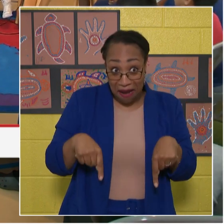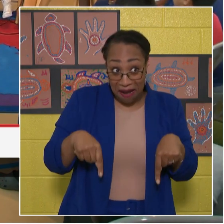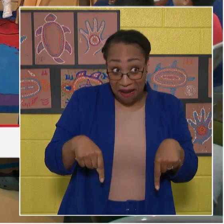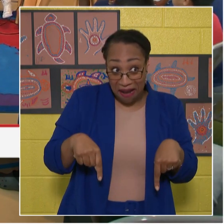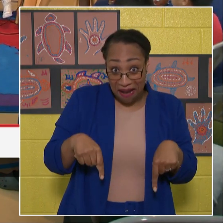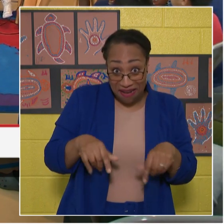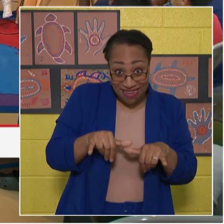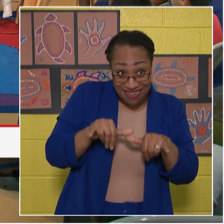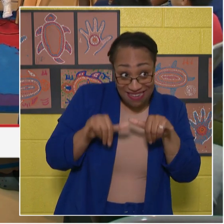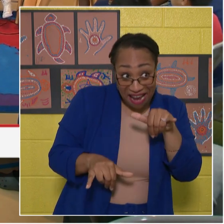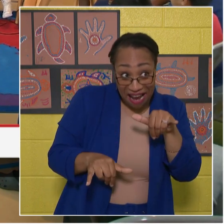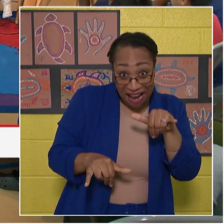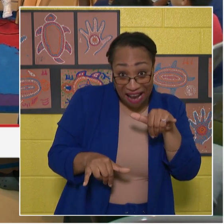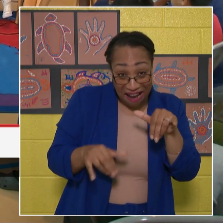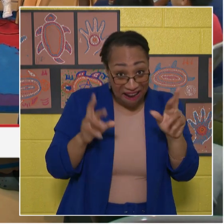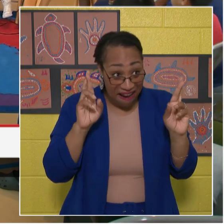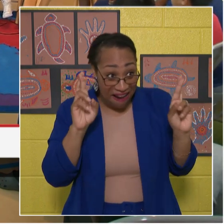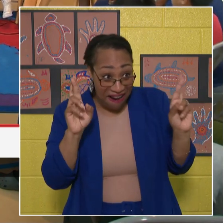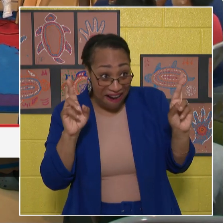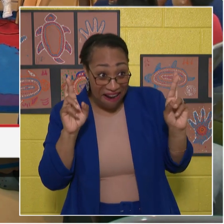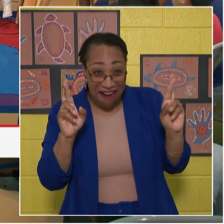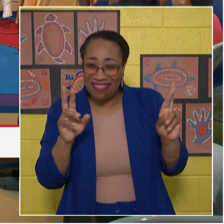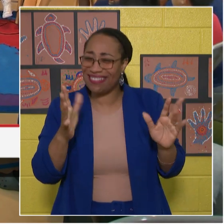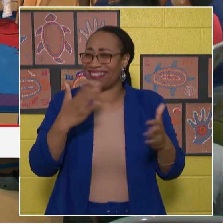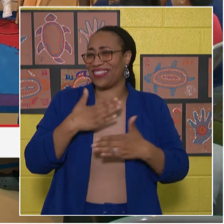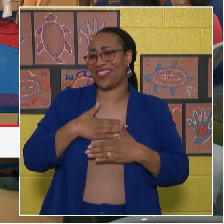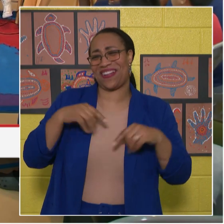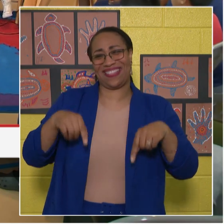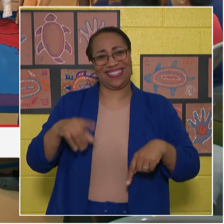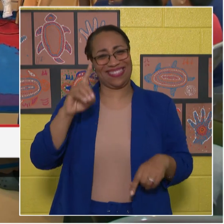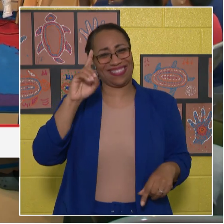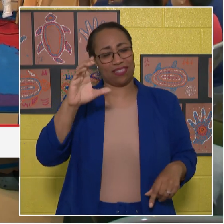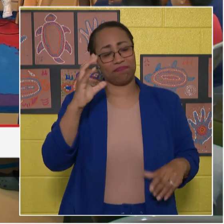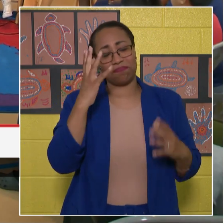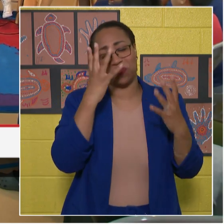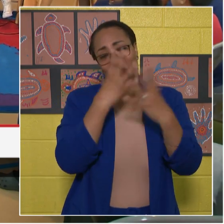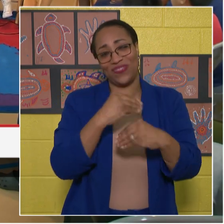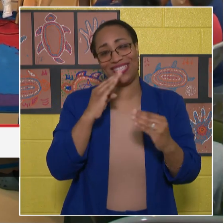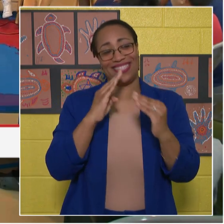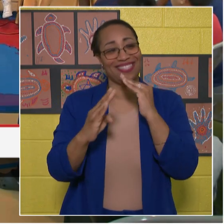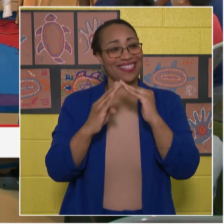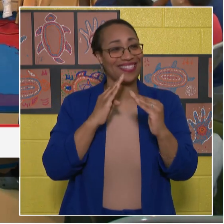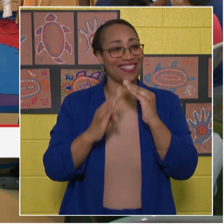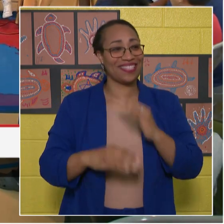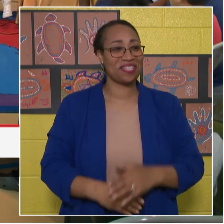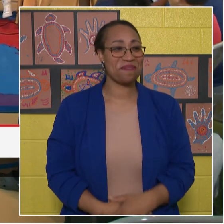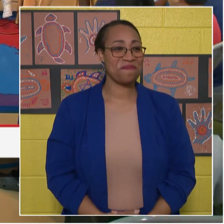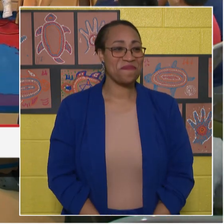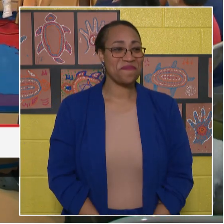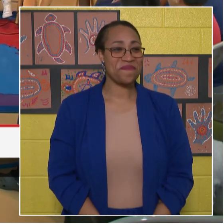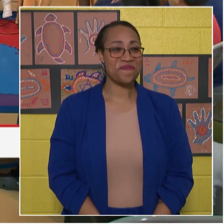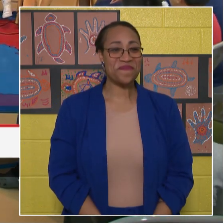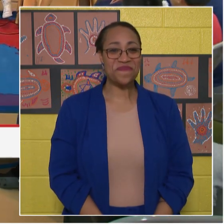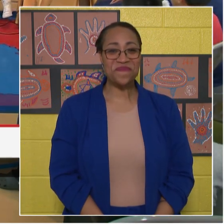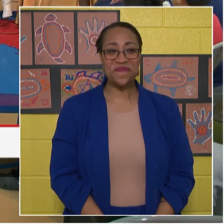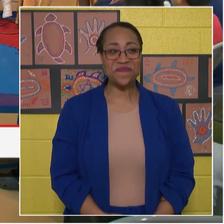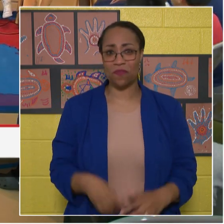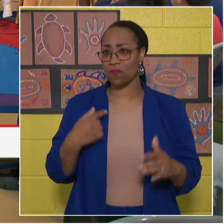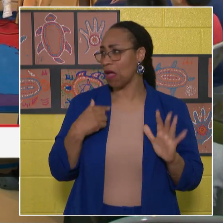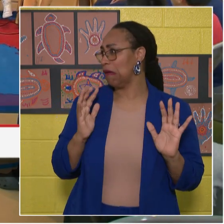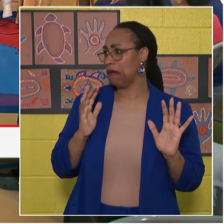enjoy the city that we're building together. So I'll stop there. Am I giving a little talk about